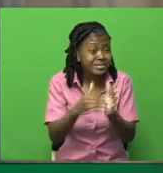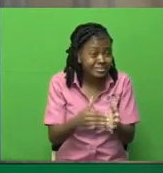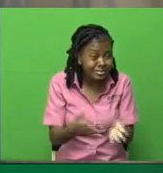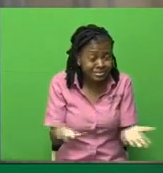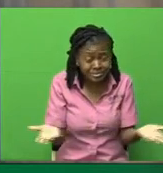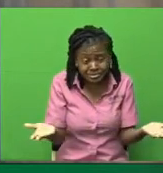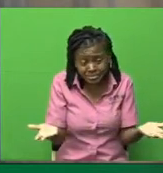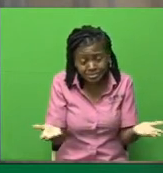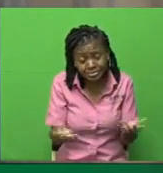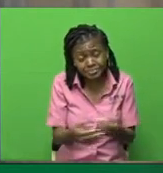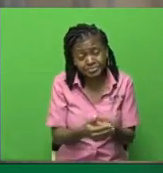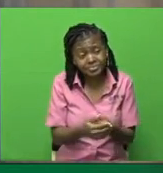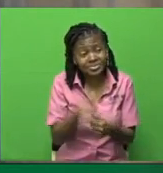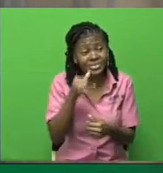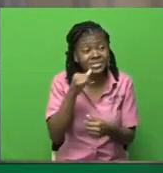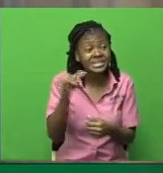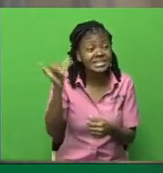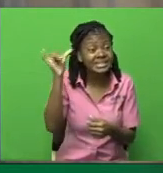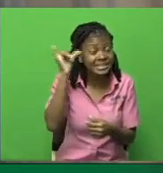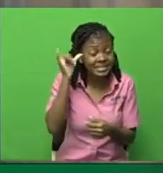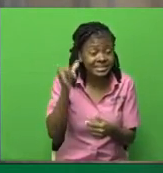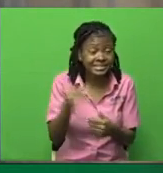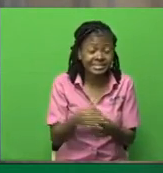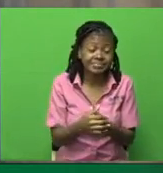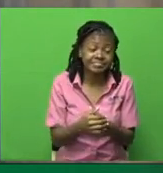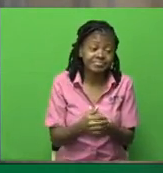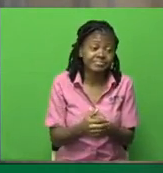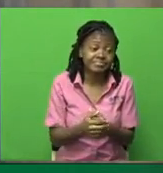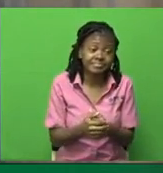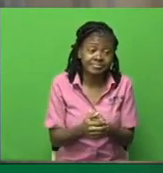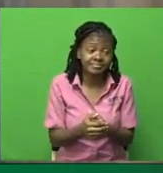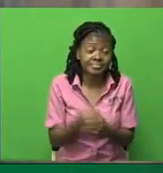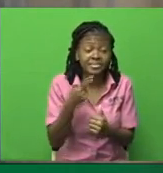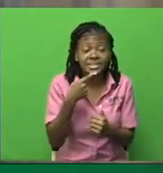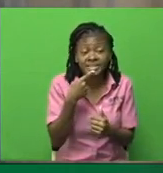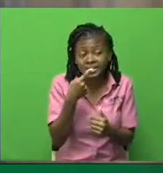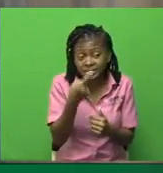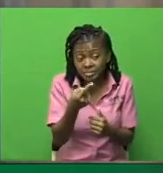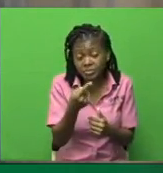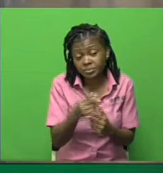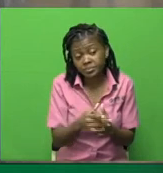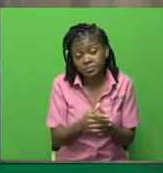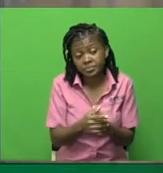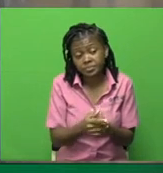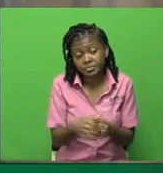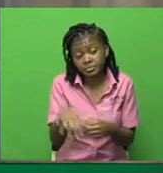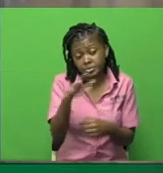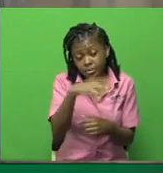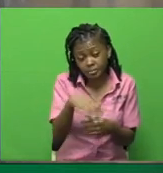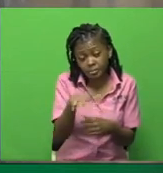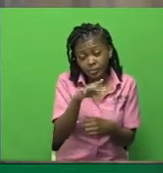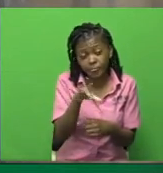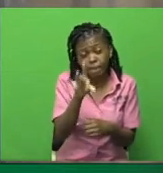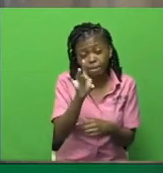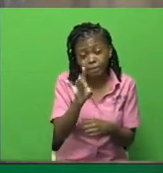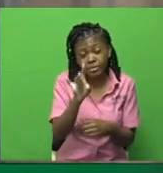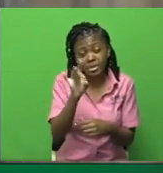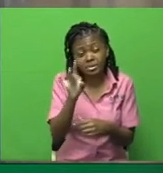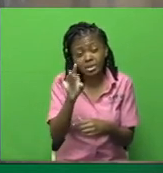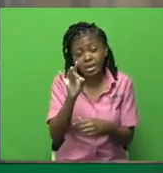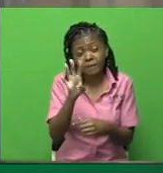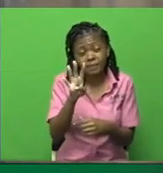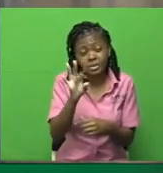quote Brent crude Futures settled down 83 cents at 88.49 per barrel